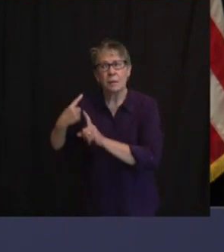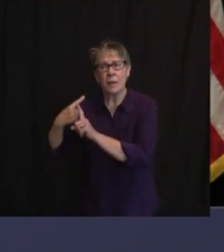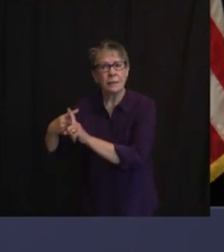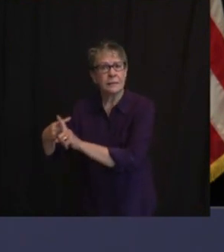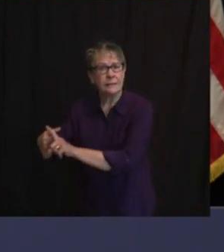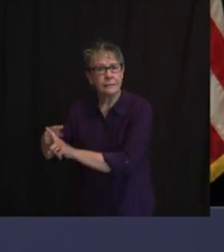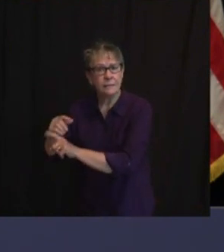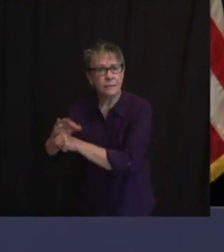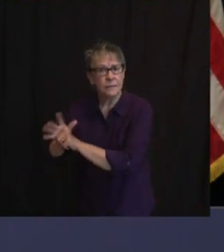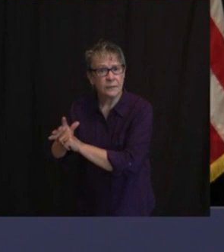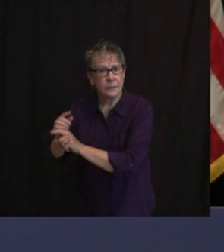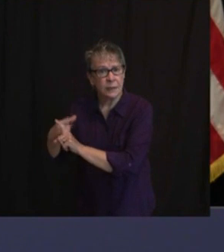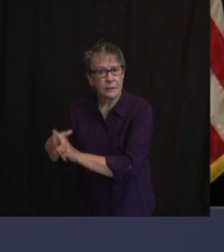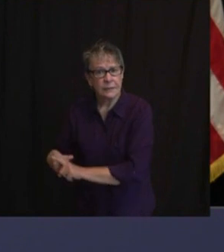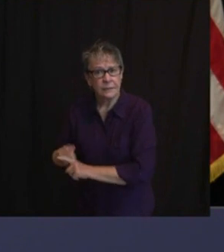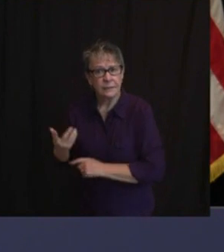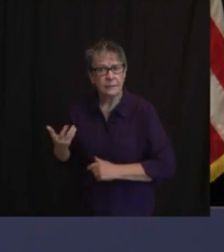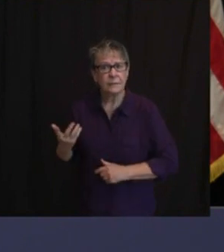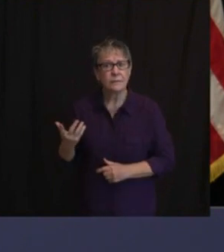Governor Cuomo has